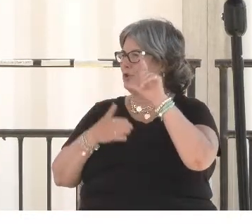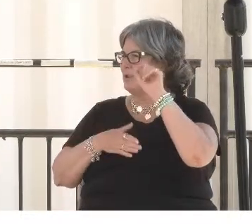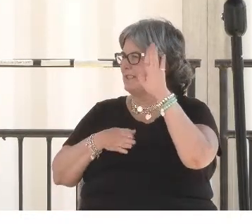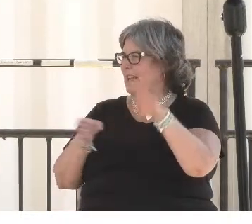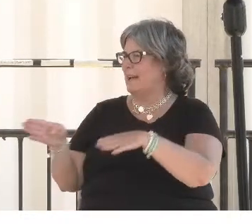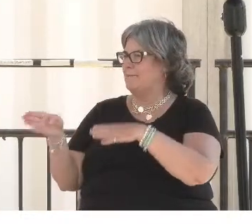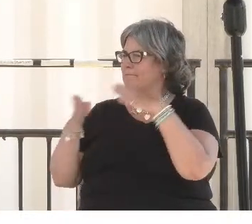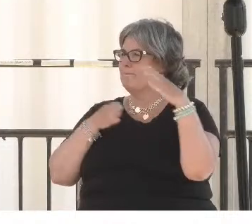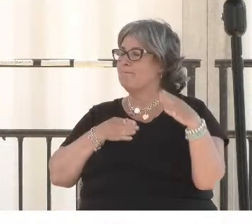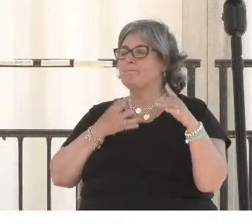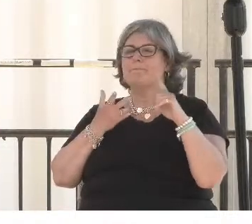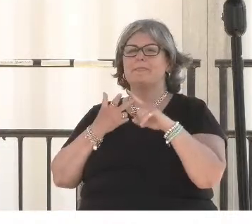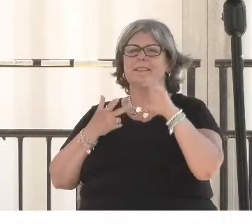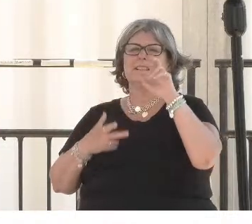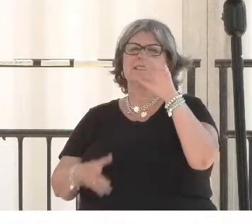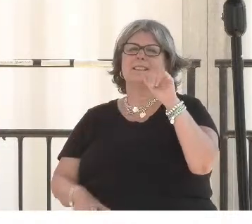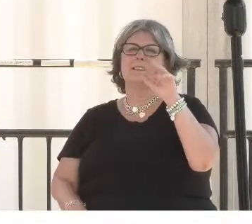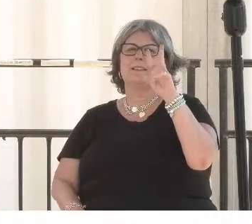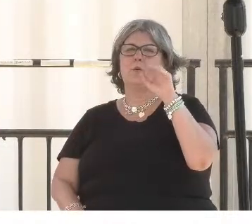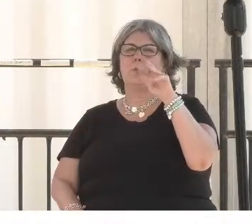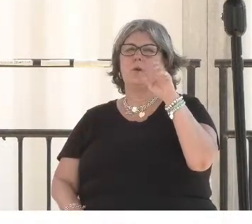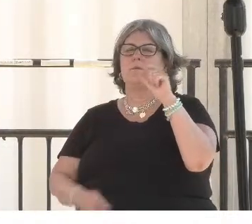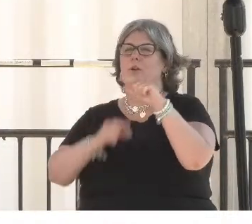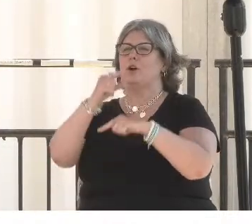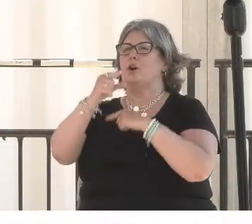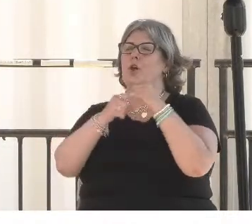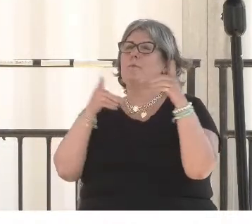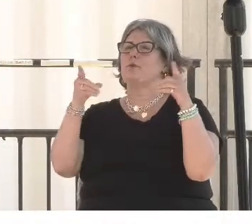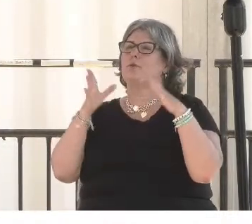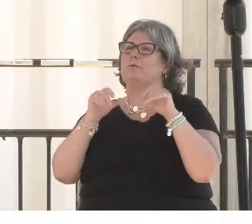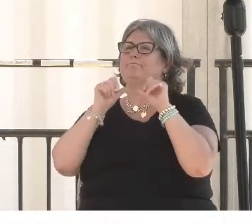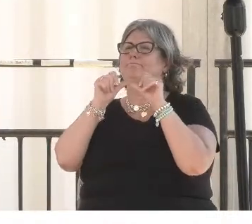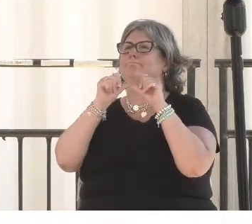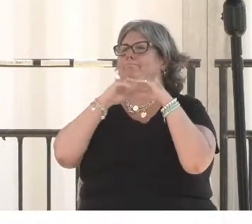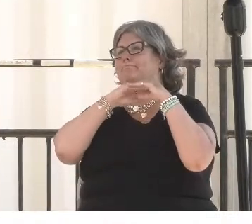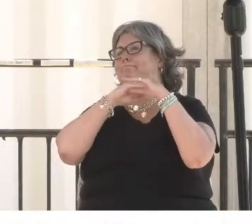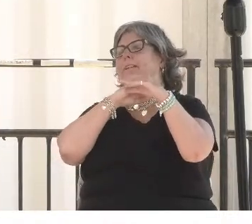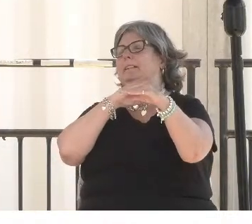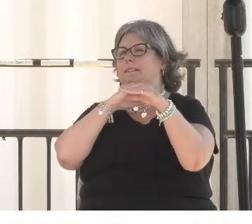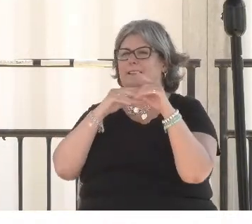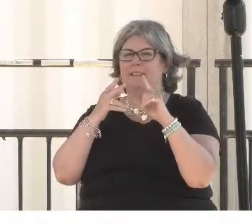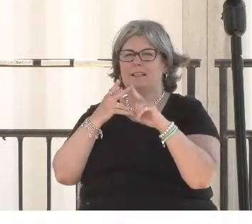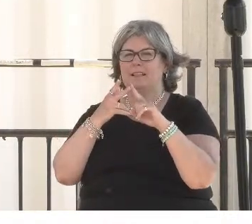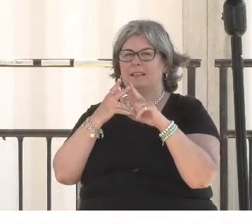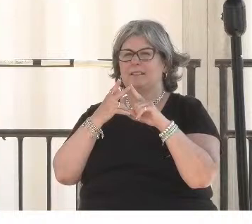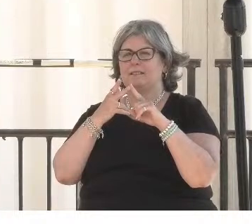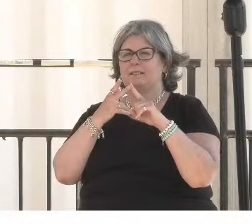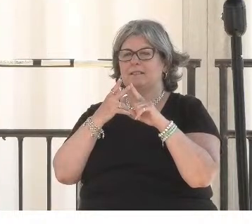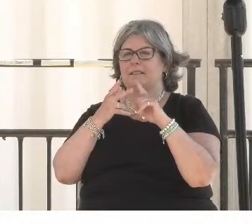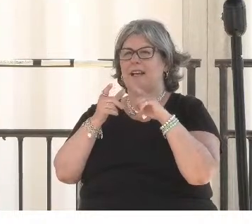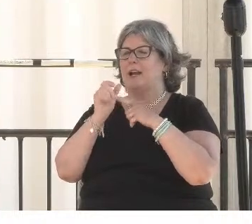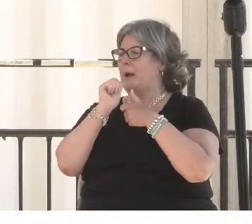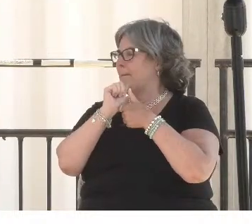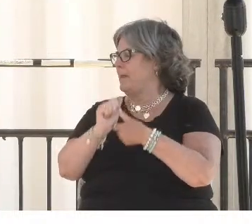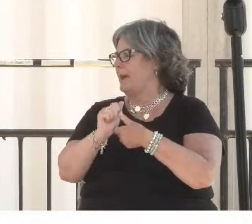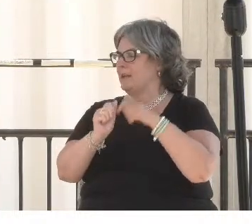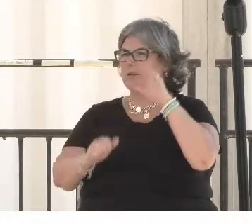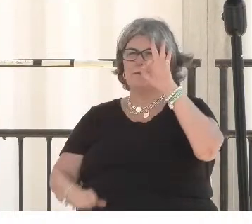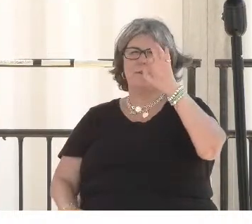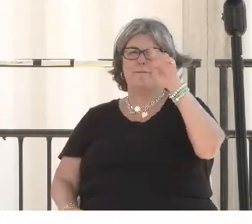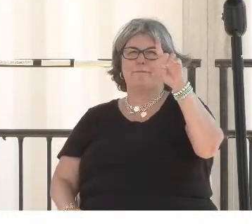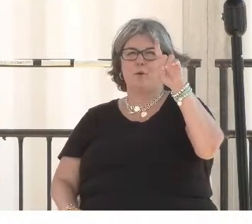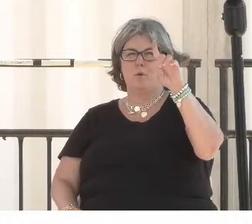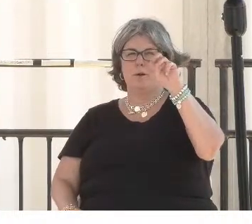Lab. And then we have Cynthia Williams, Global Director of Sustainability, Homologation and Compliance for Ford